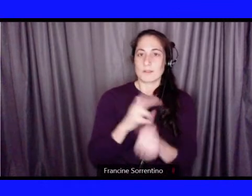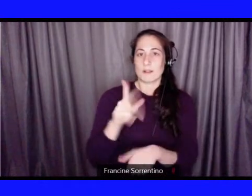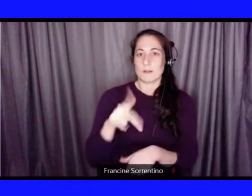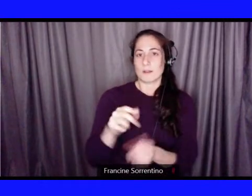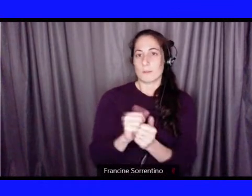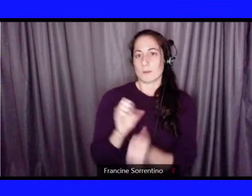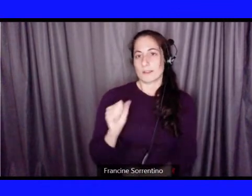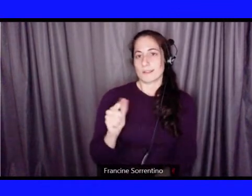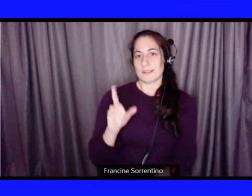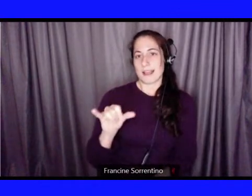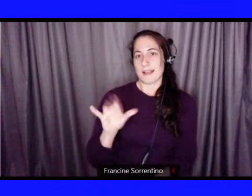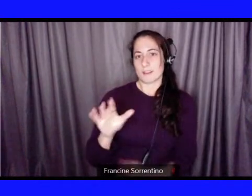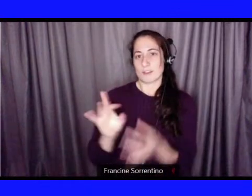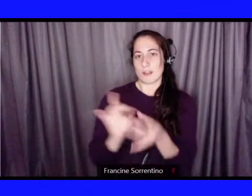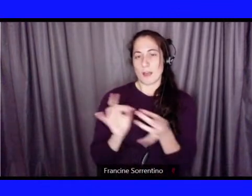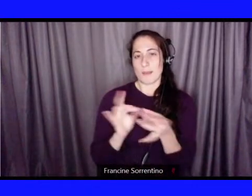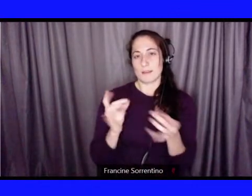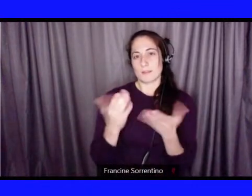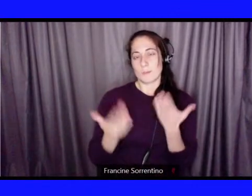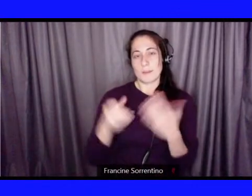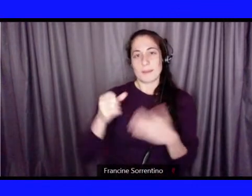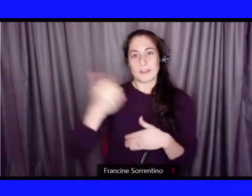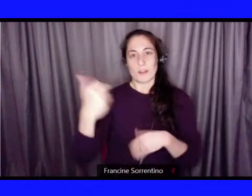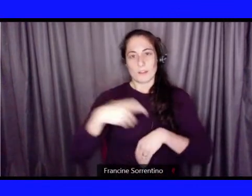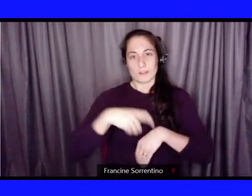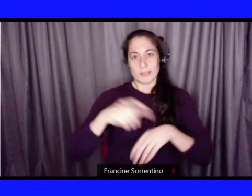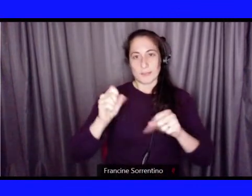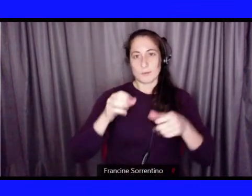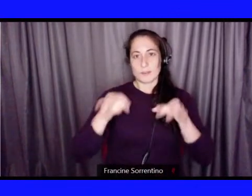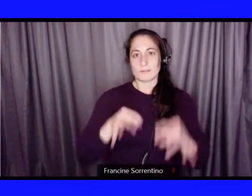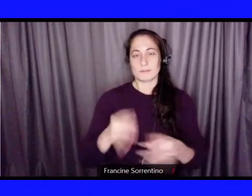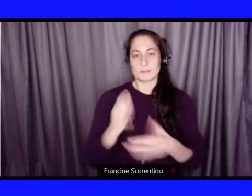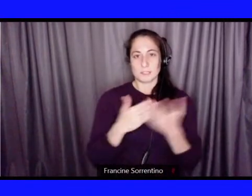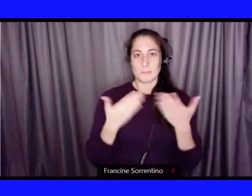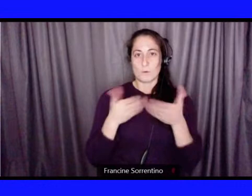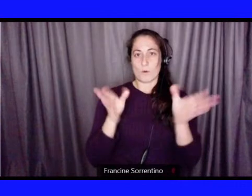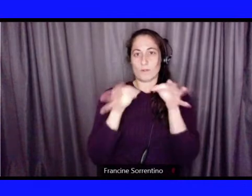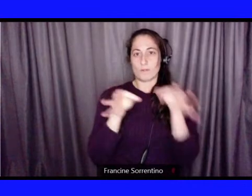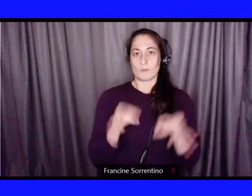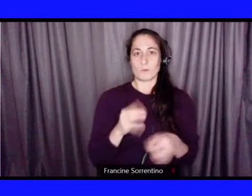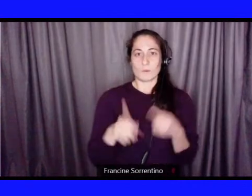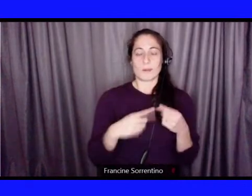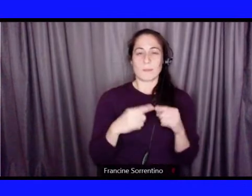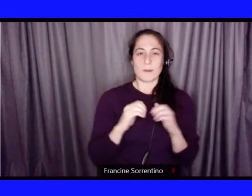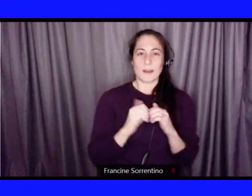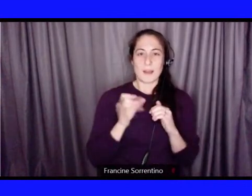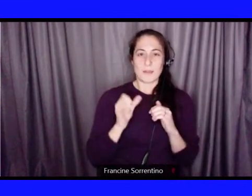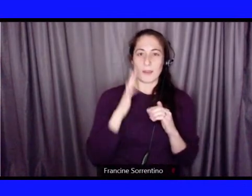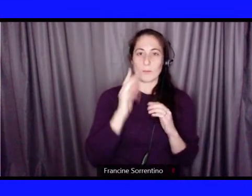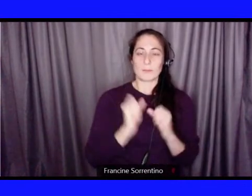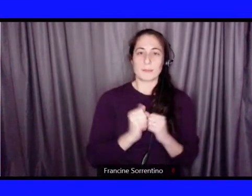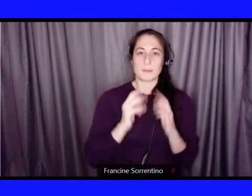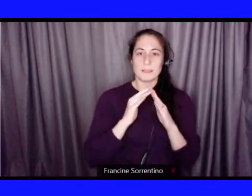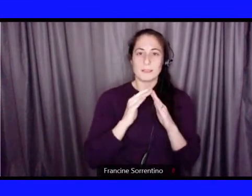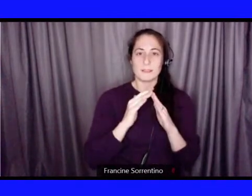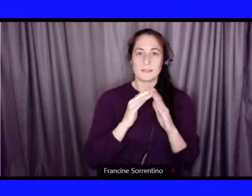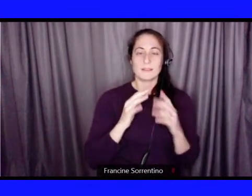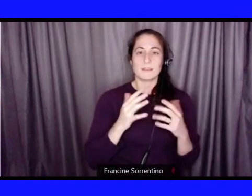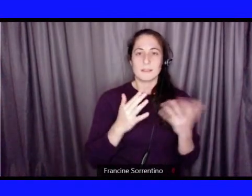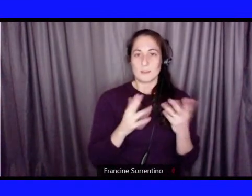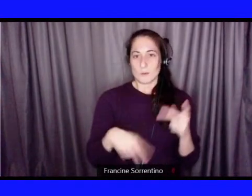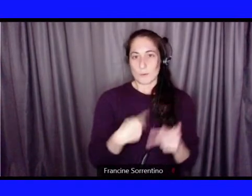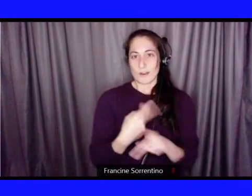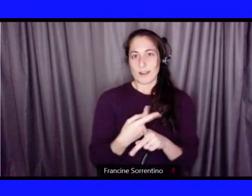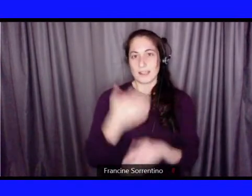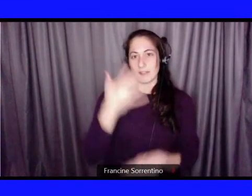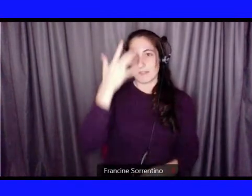or questions? I know that I have in my list that Deb was going to give another update, but that was the update